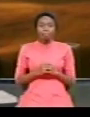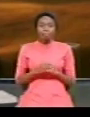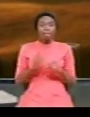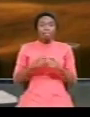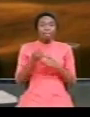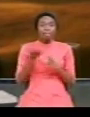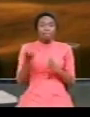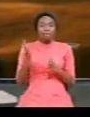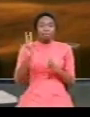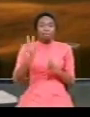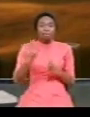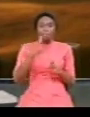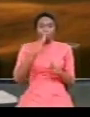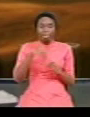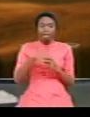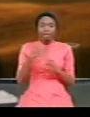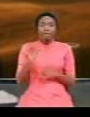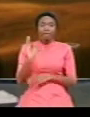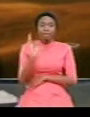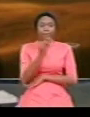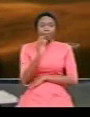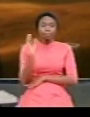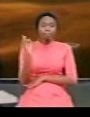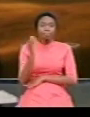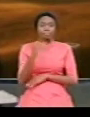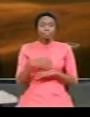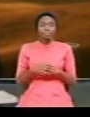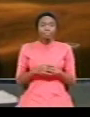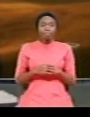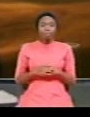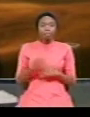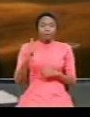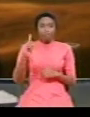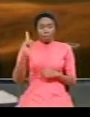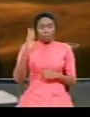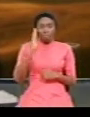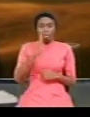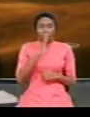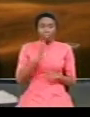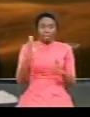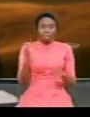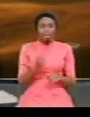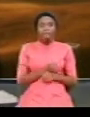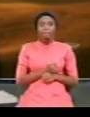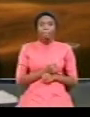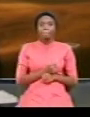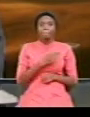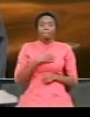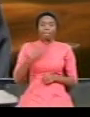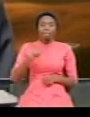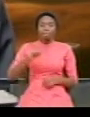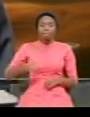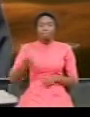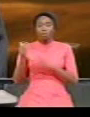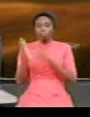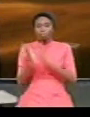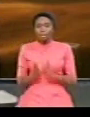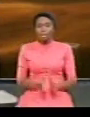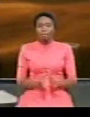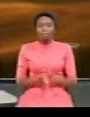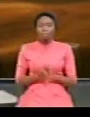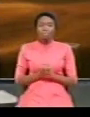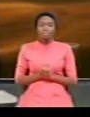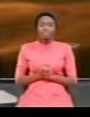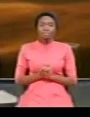Then shall two be in the field, and the one shall be taken, and the other